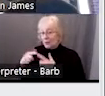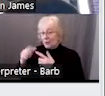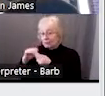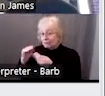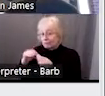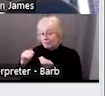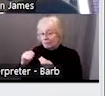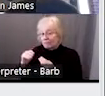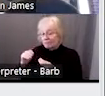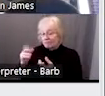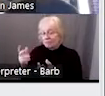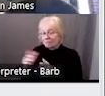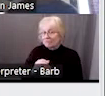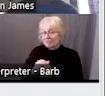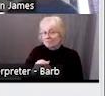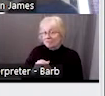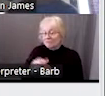enjoy?